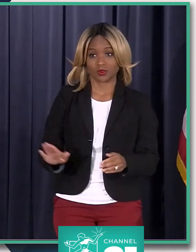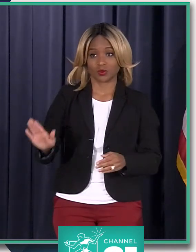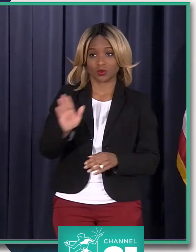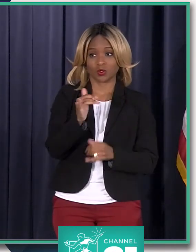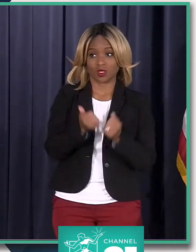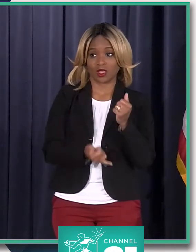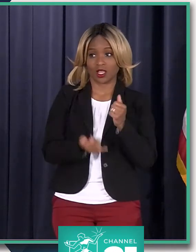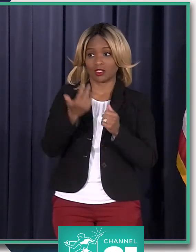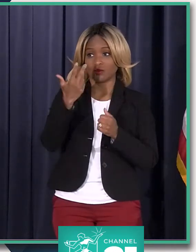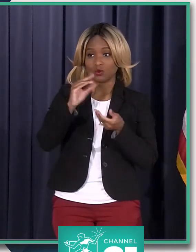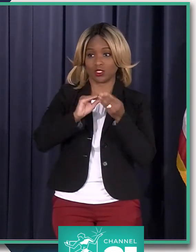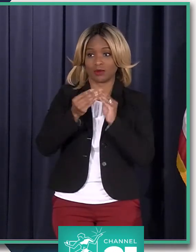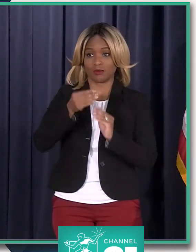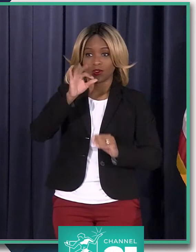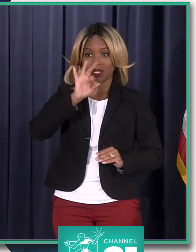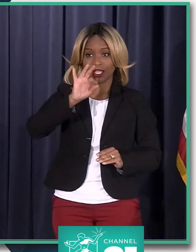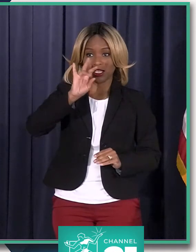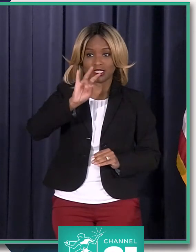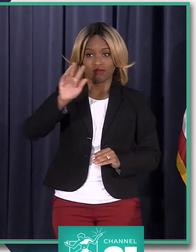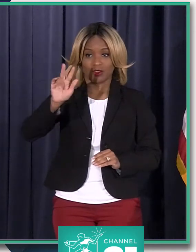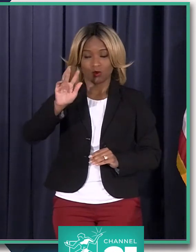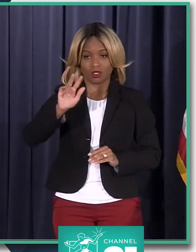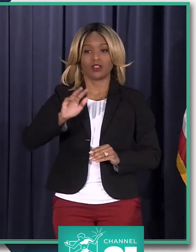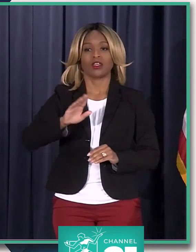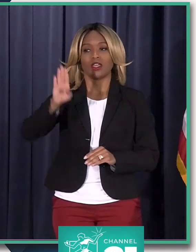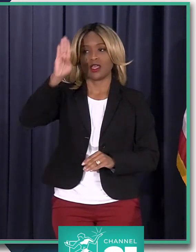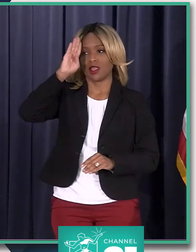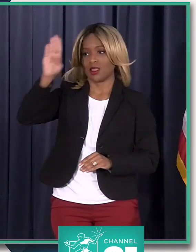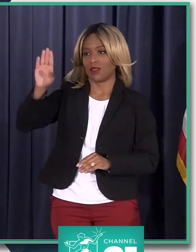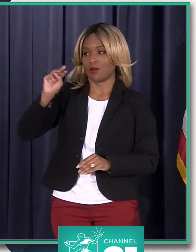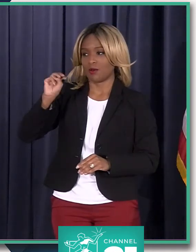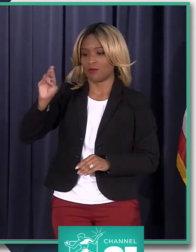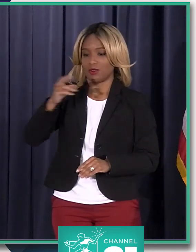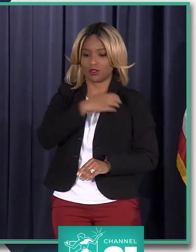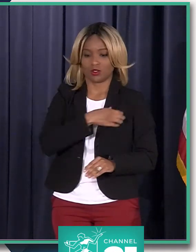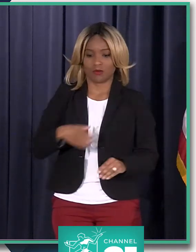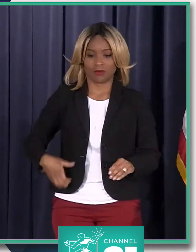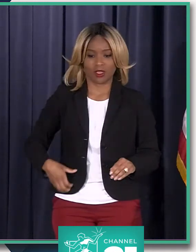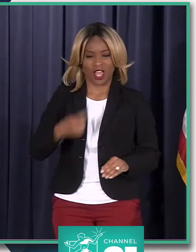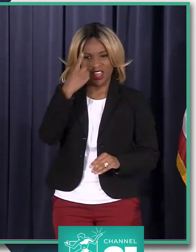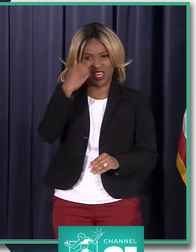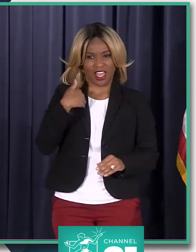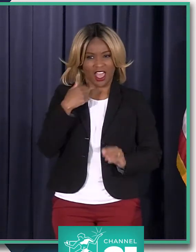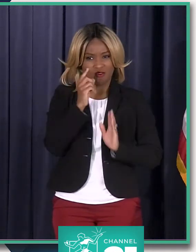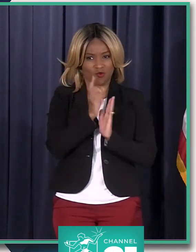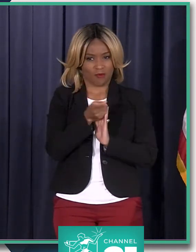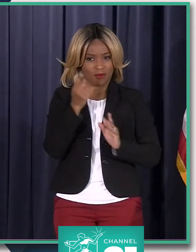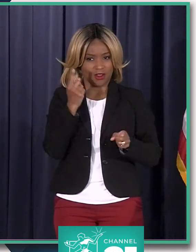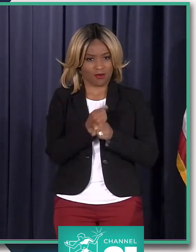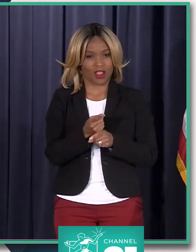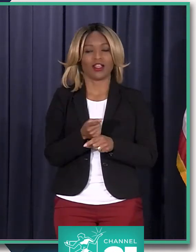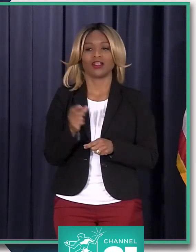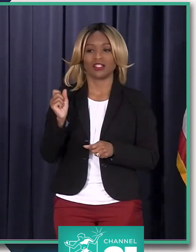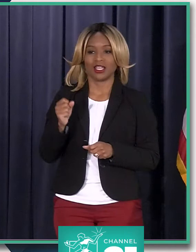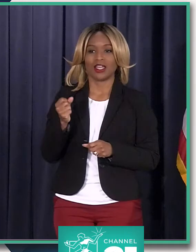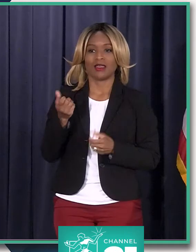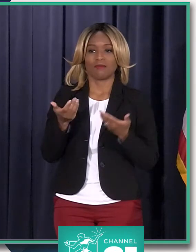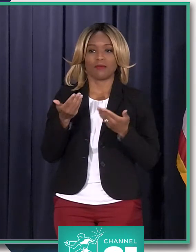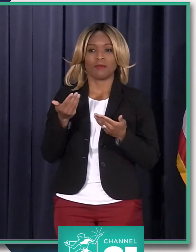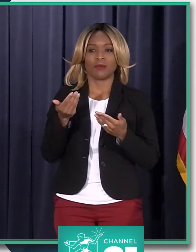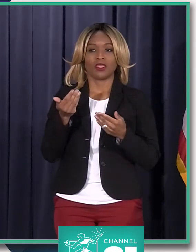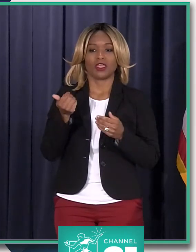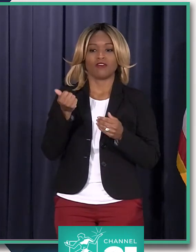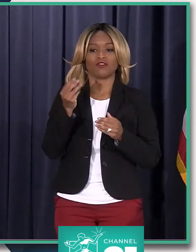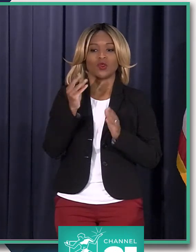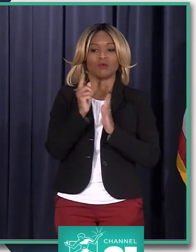numbers, you're up. Okay. Hi, Mr. Mayor. I think I have about a minute, correct? Go ahead. We may run a few minutes